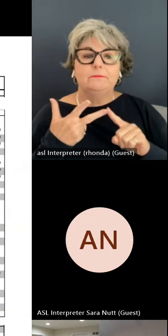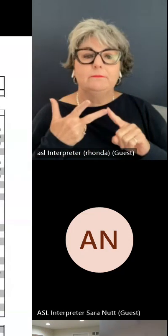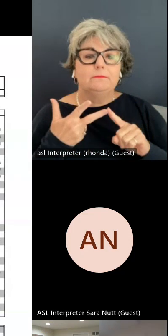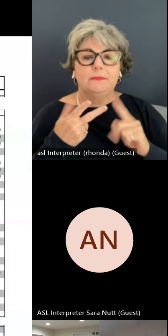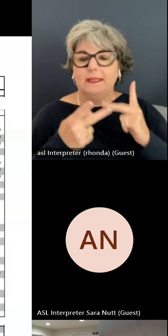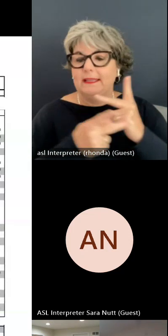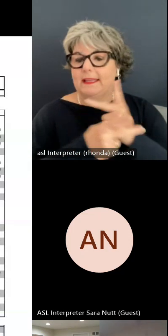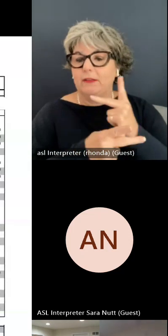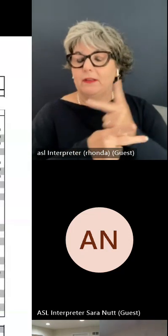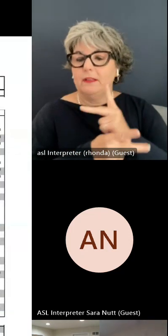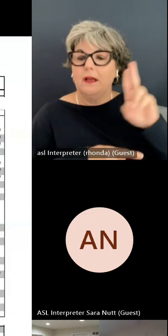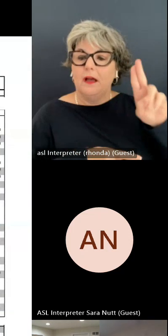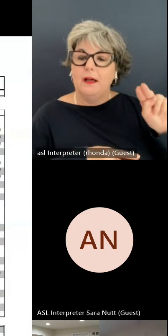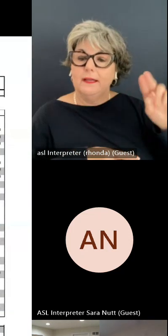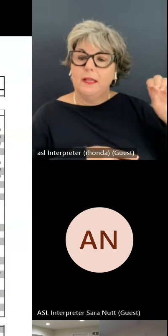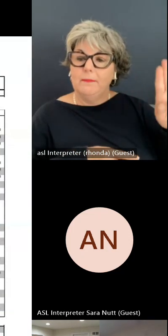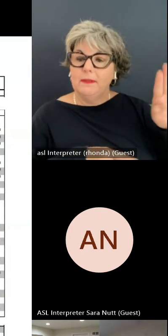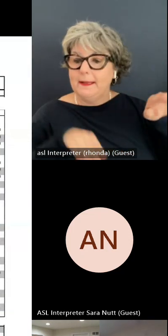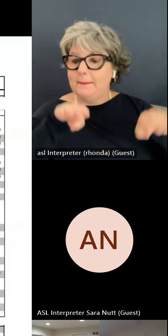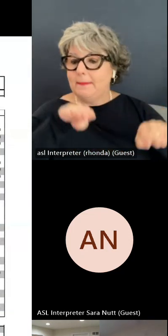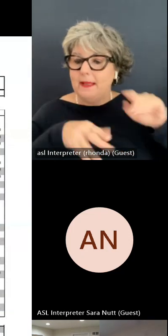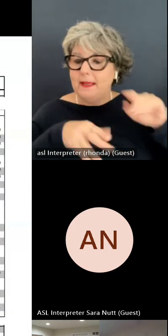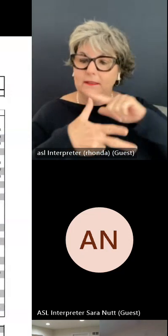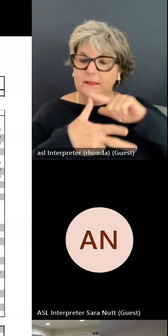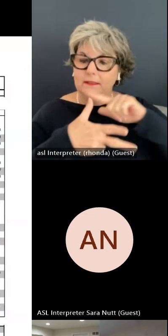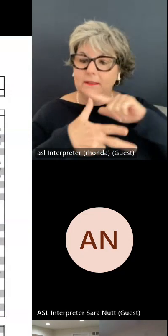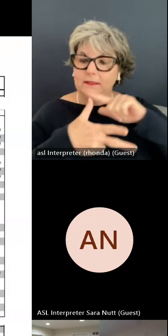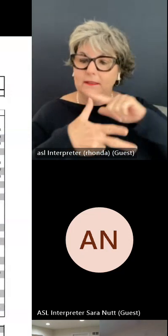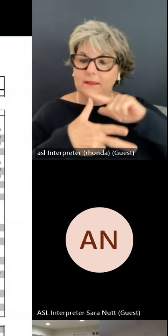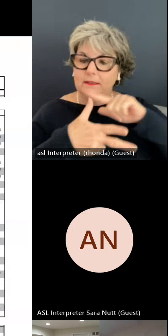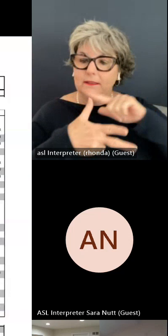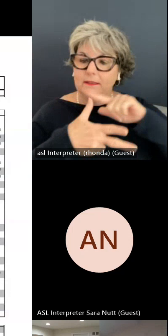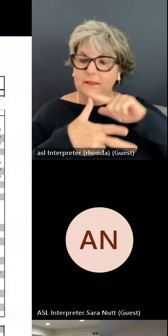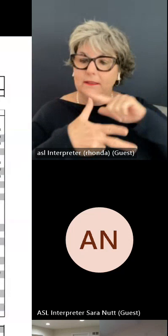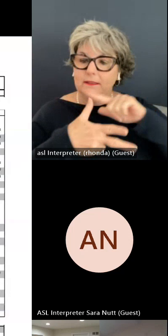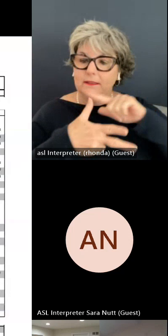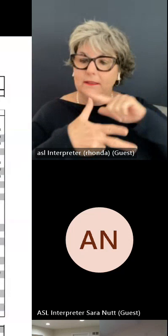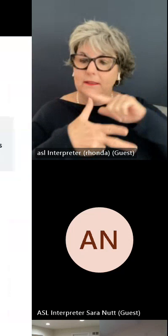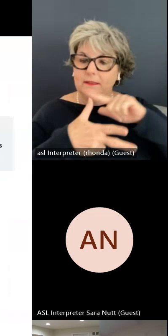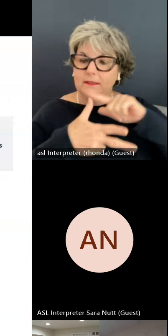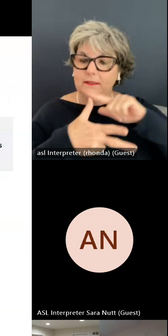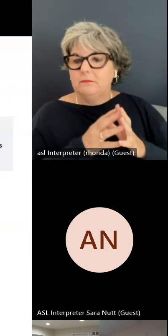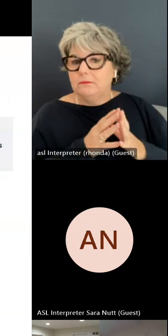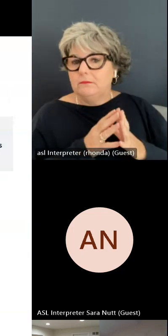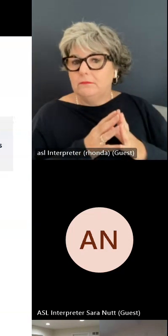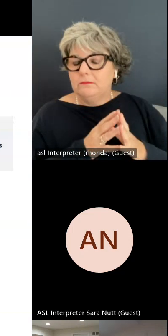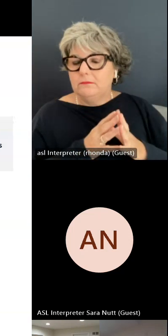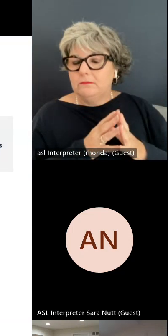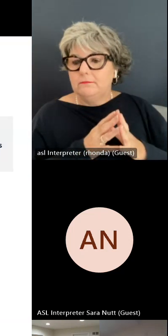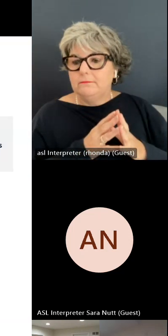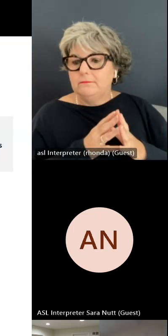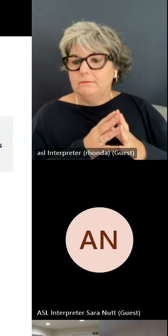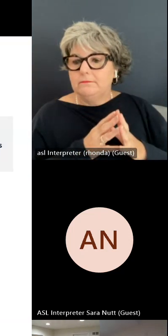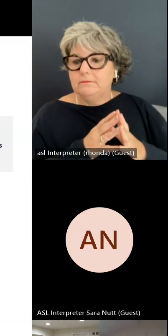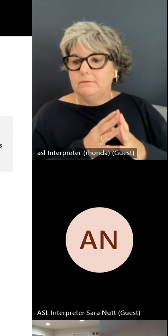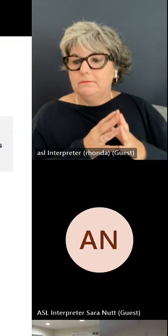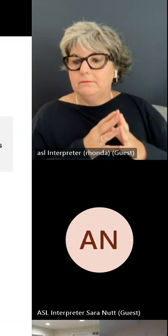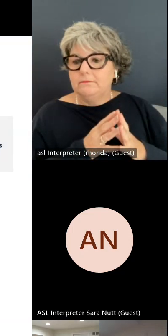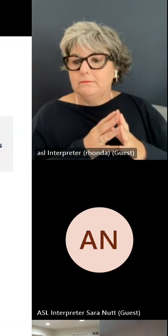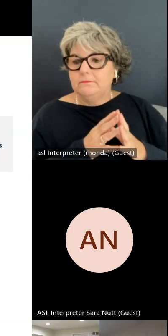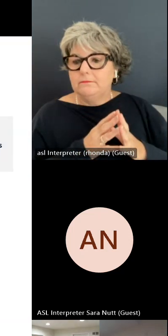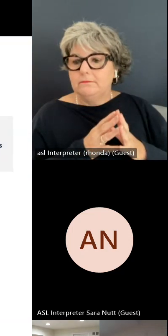calculating your unobligated balances. So that's what, let's go to the next slide and get into this. Now, again, there's